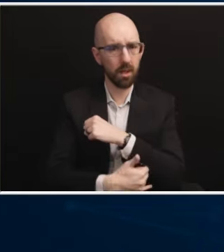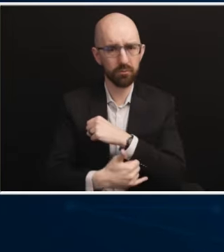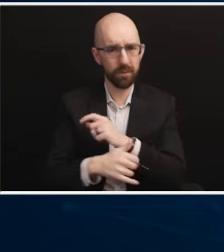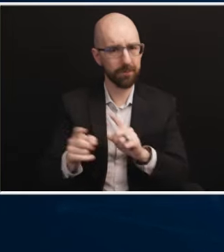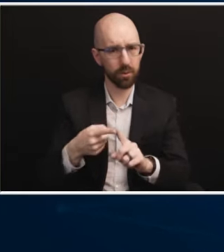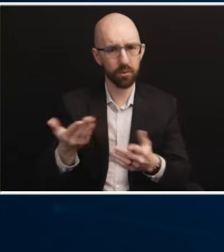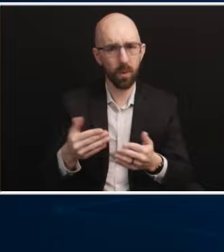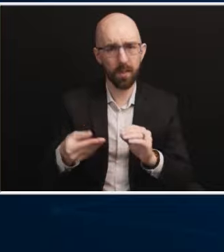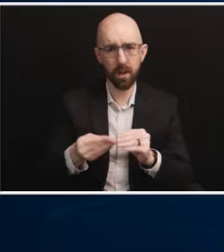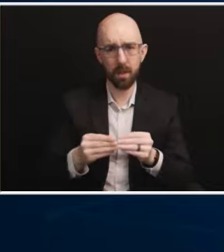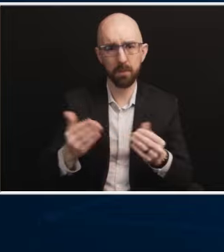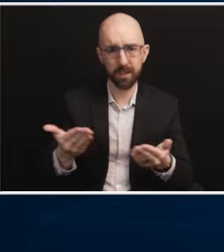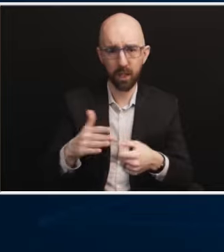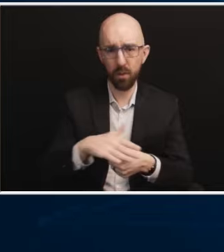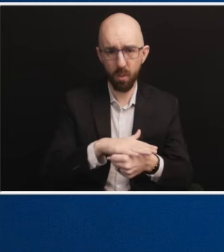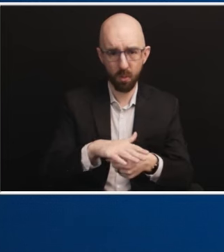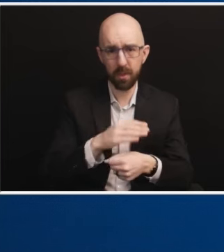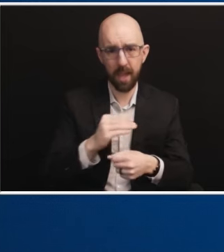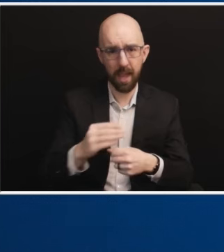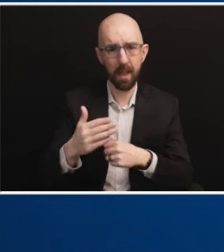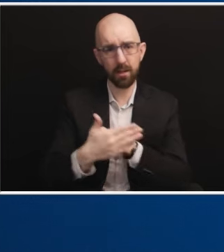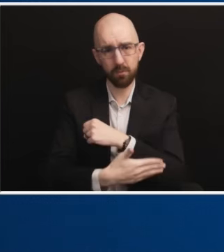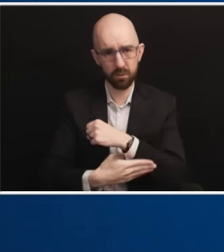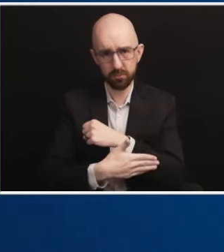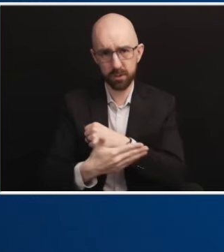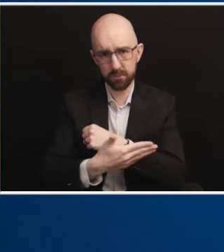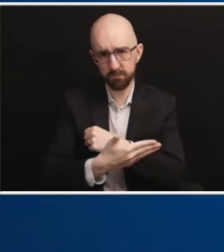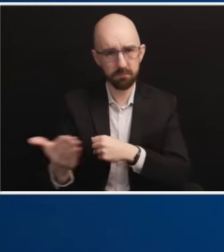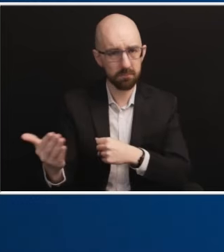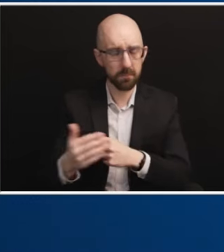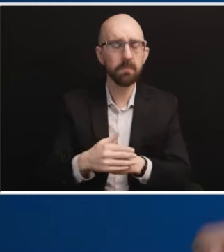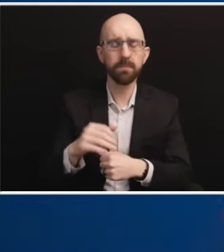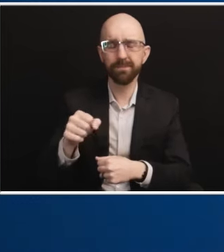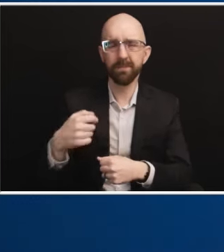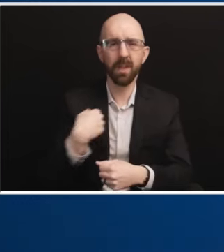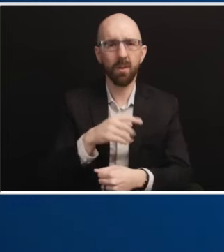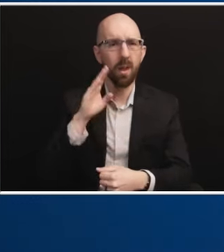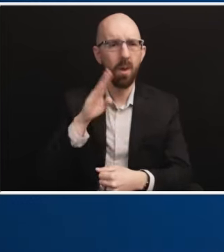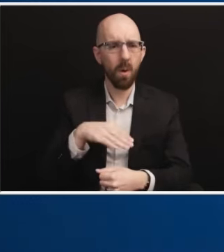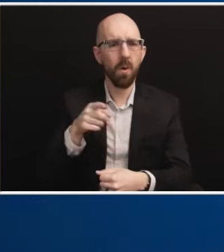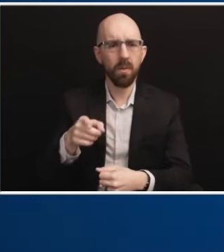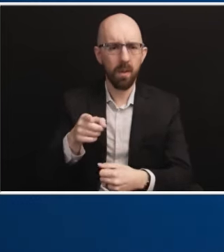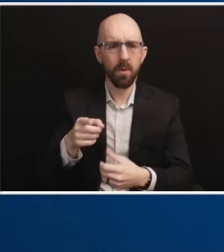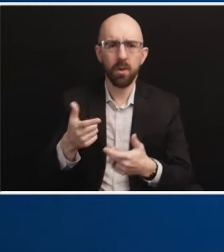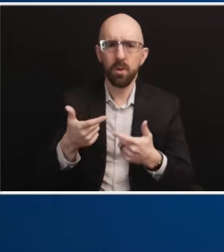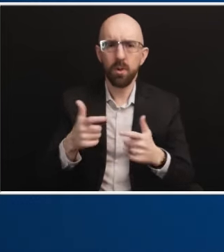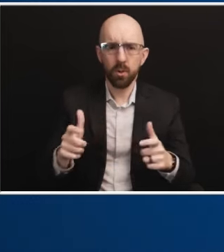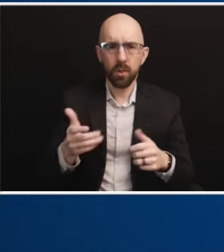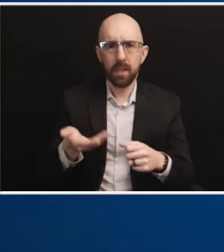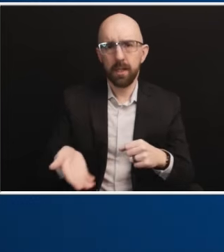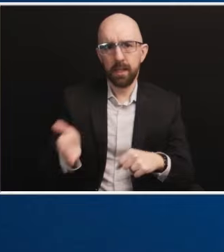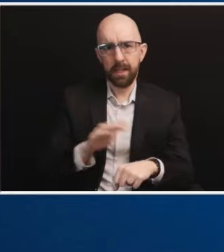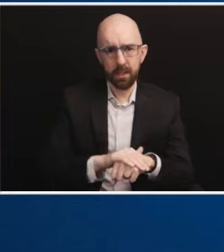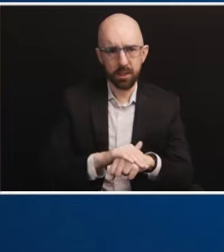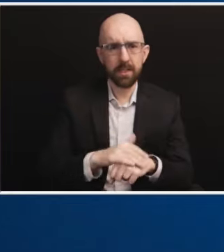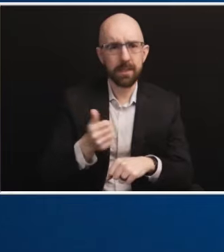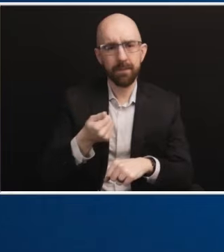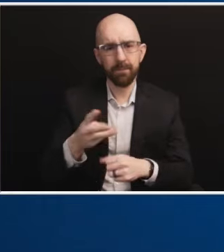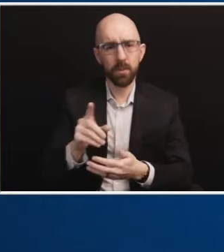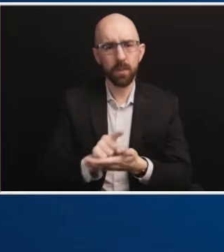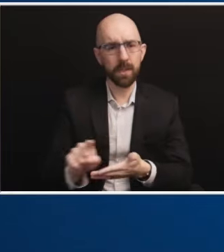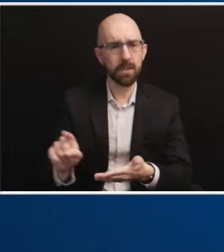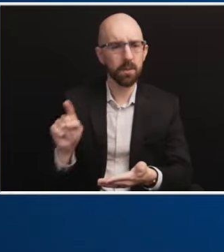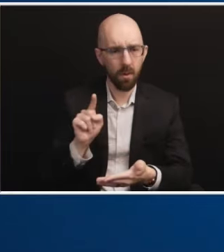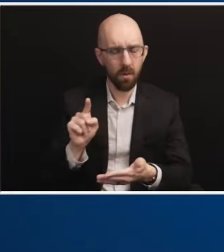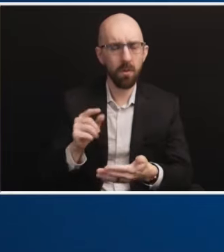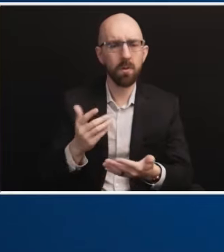locally and the nation? Yeah, certainly we know that there was a huge increase, a few weeks ago. This